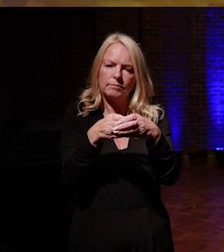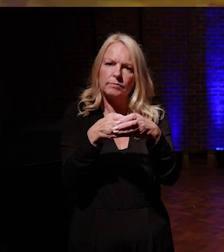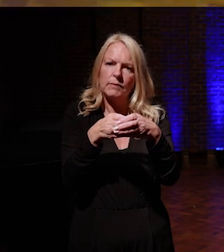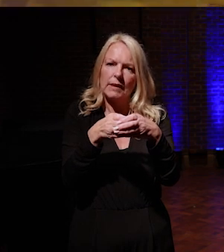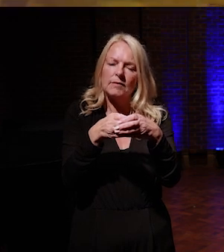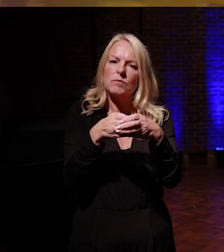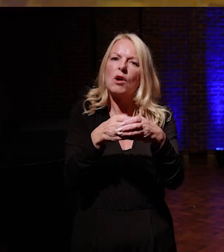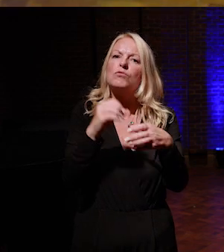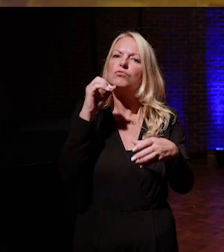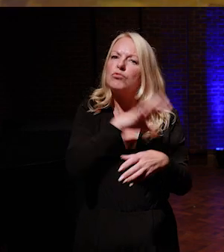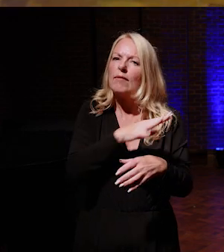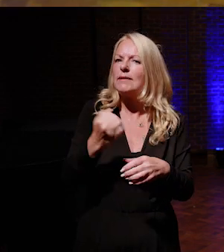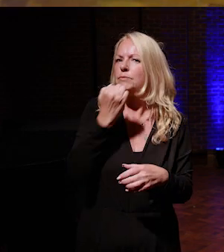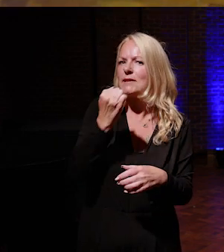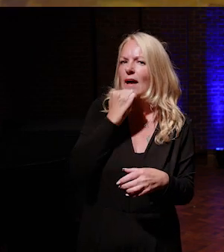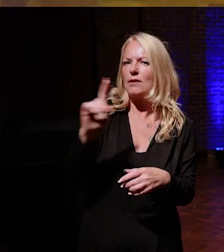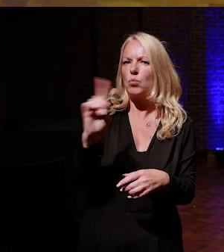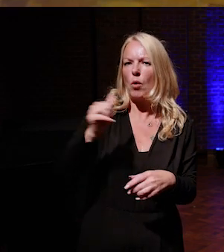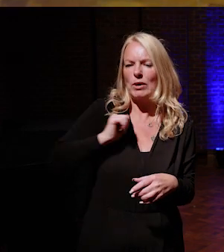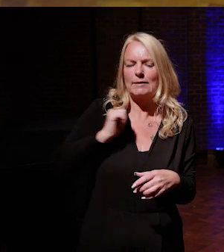it's roughly the size that we would expect it.